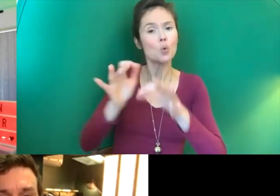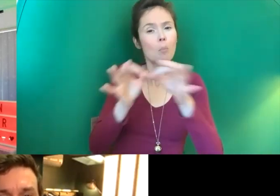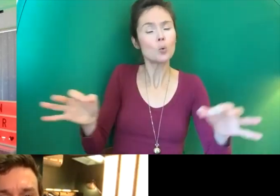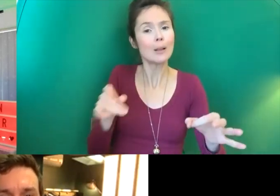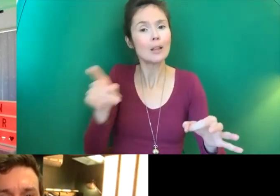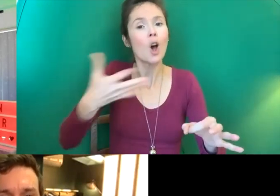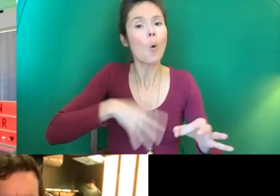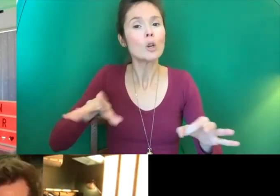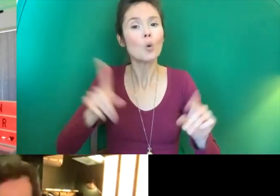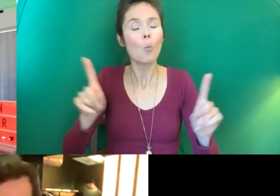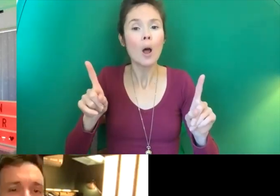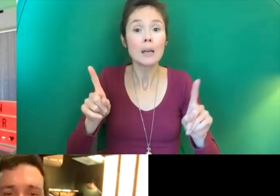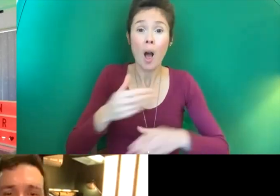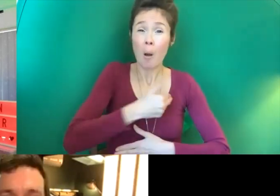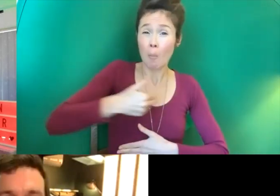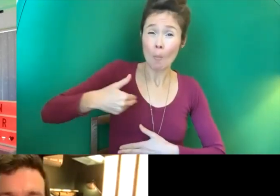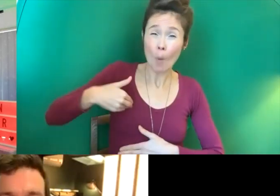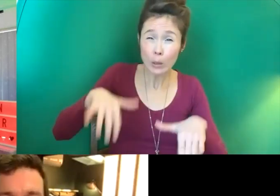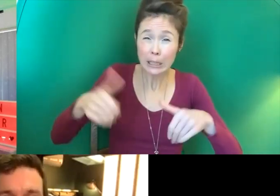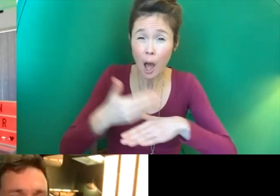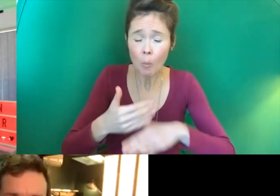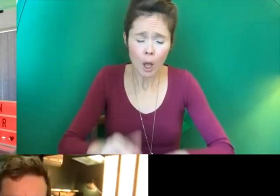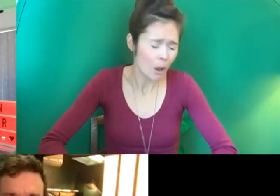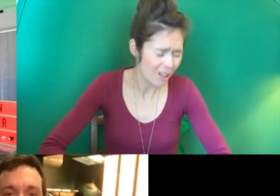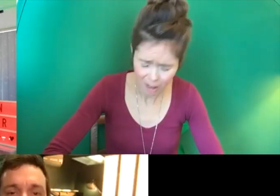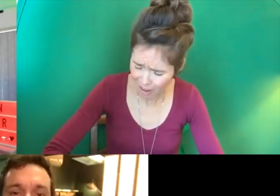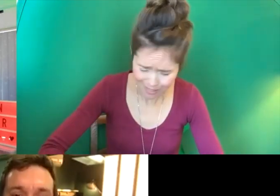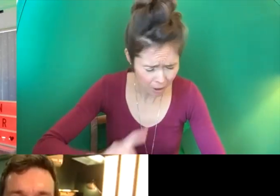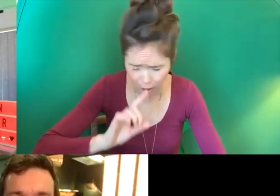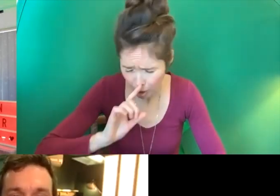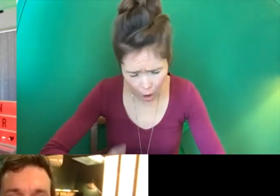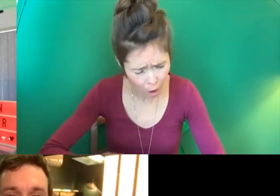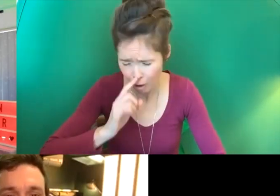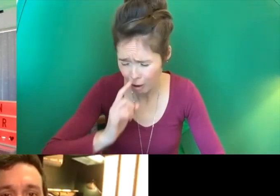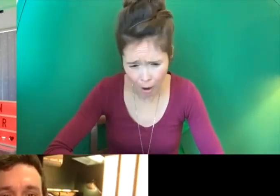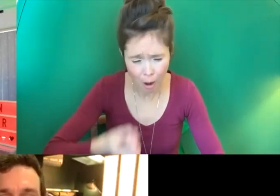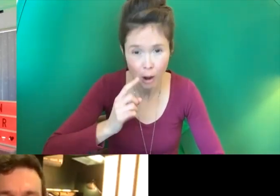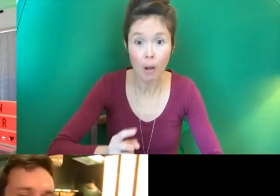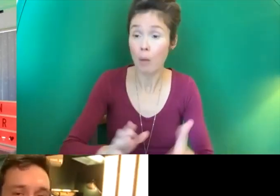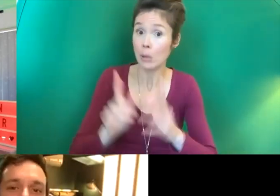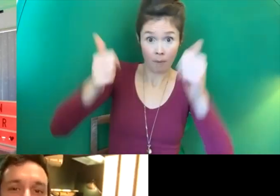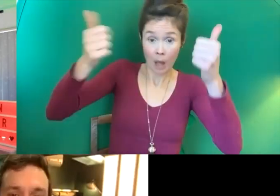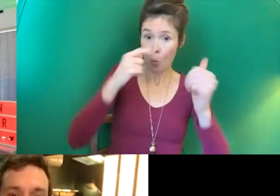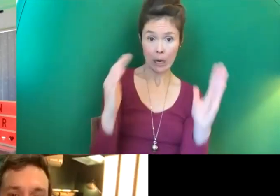than, well, this is how we do it in our studio. We start at 9 and we always finish at midnight, because we find that a long day, everyone